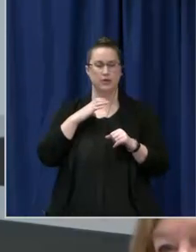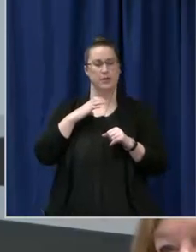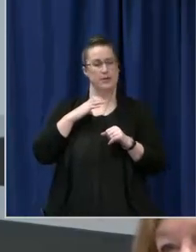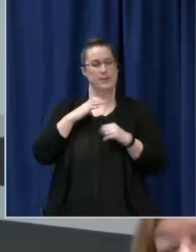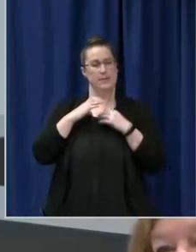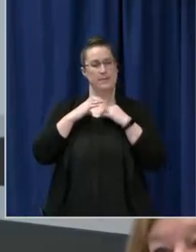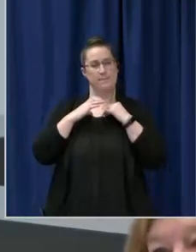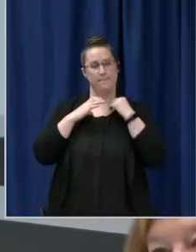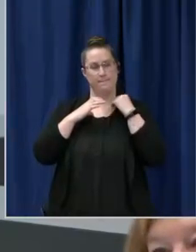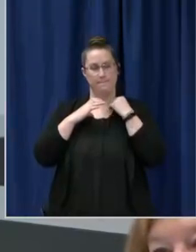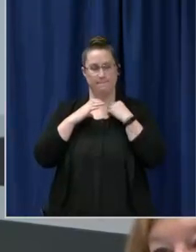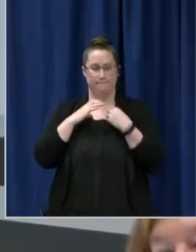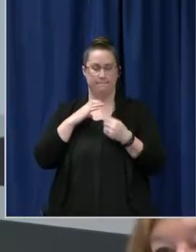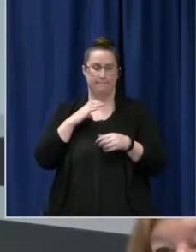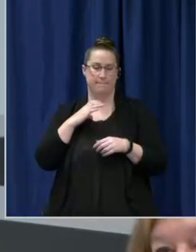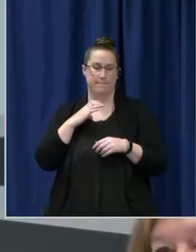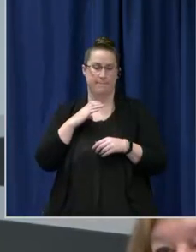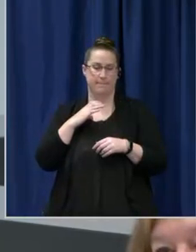granted